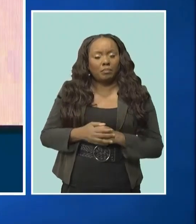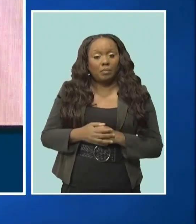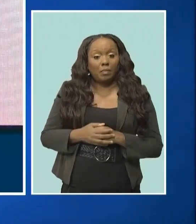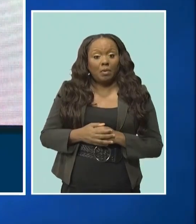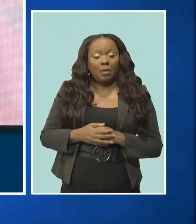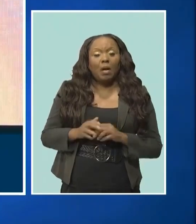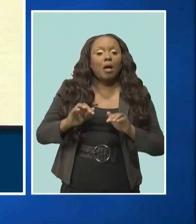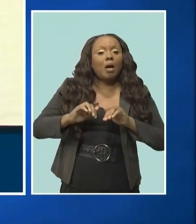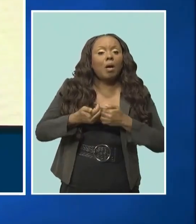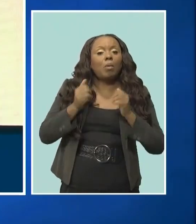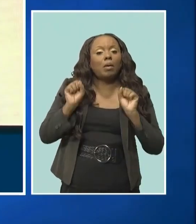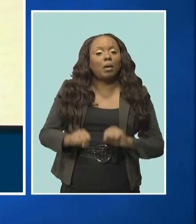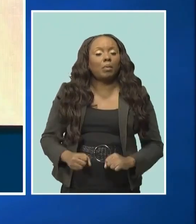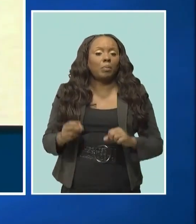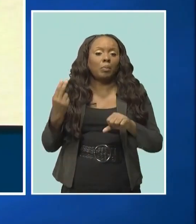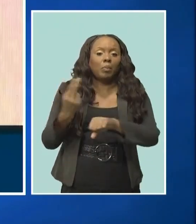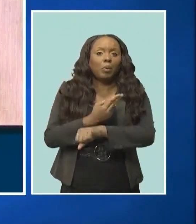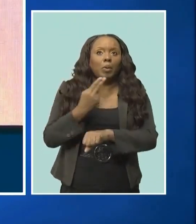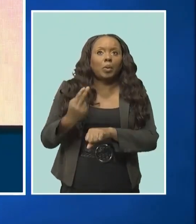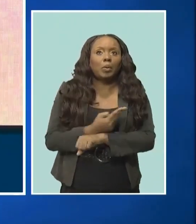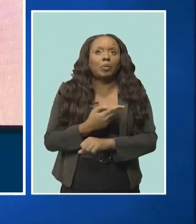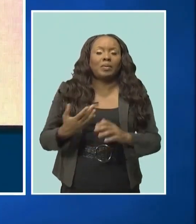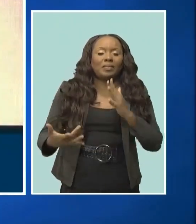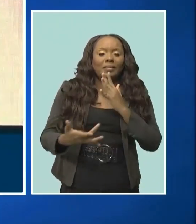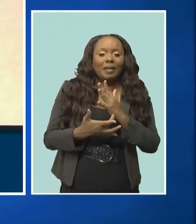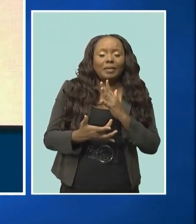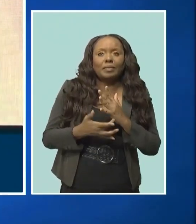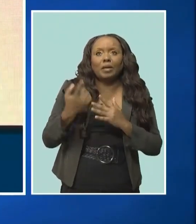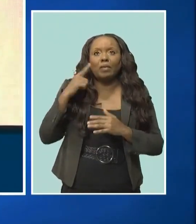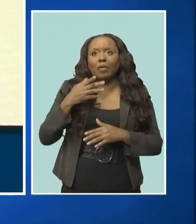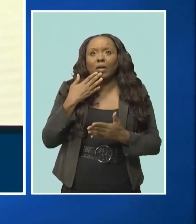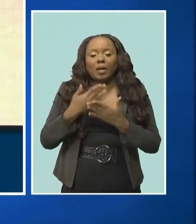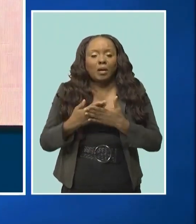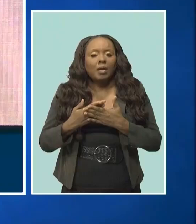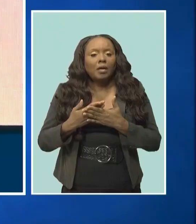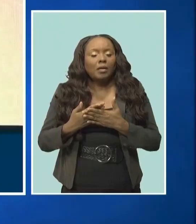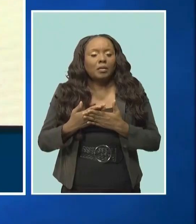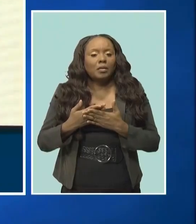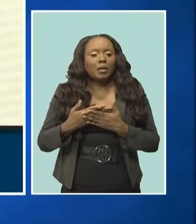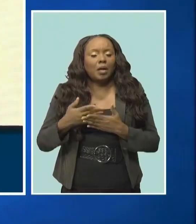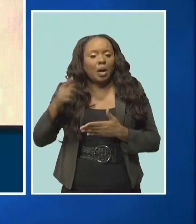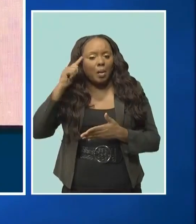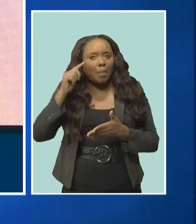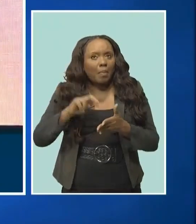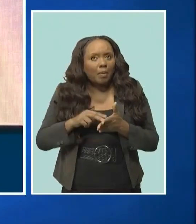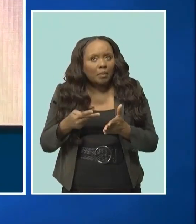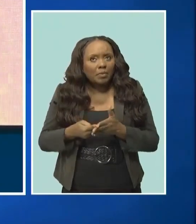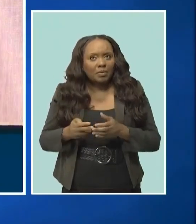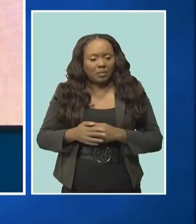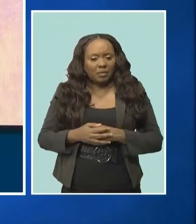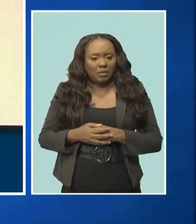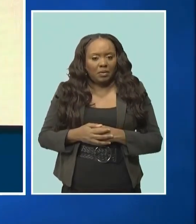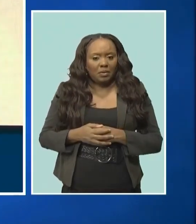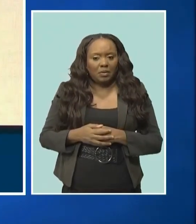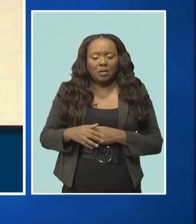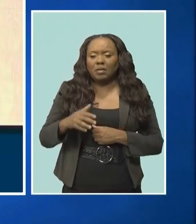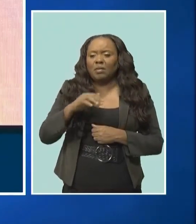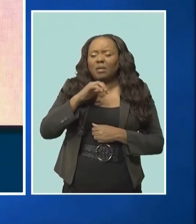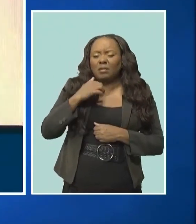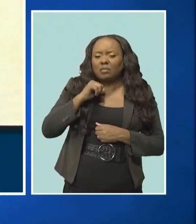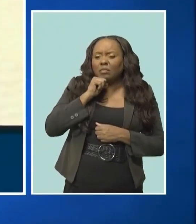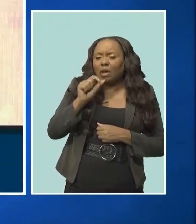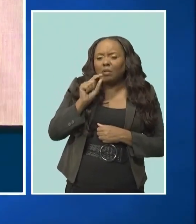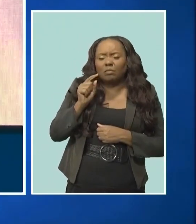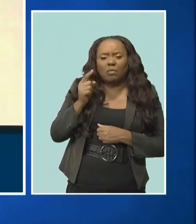purposes? Not just to be able to do the other things, regrettably, that lead to nefarious gossip and fake news. How do we